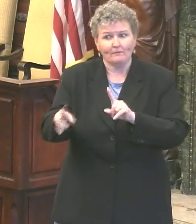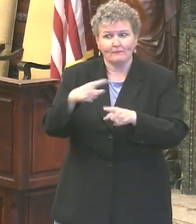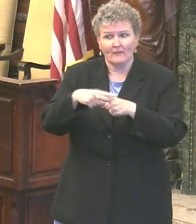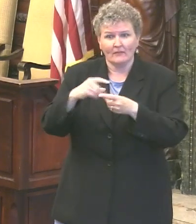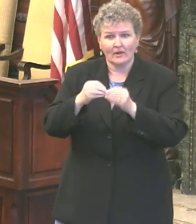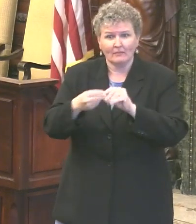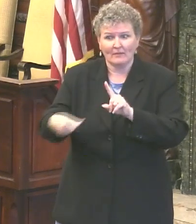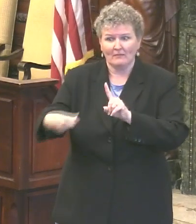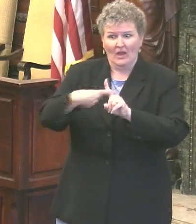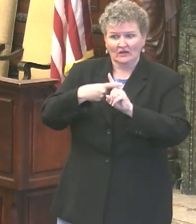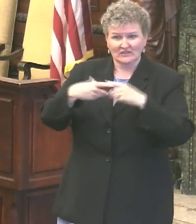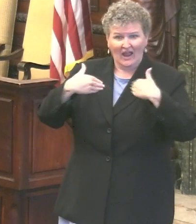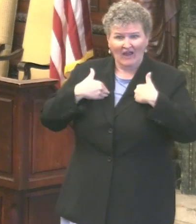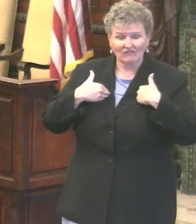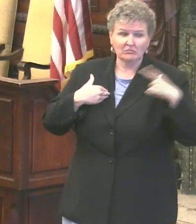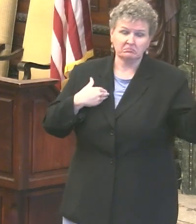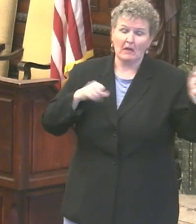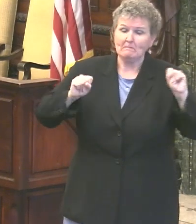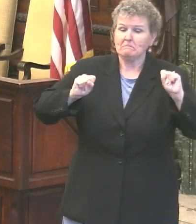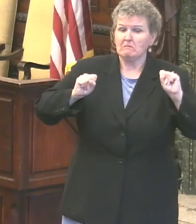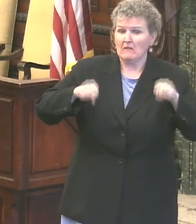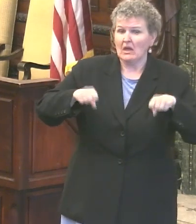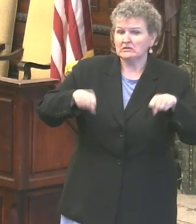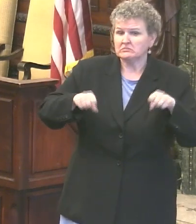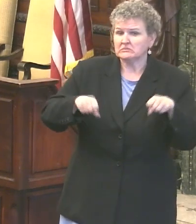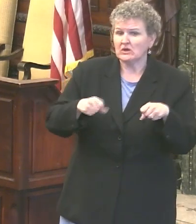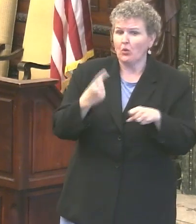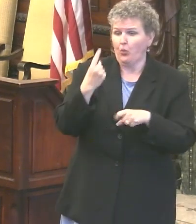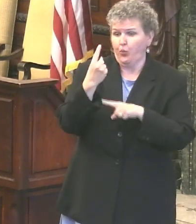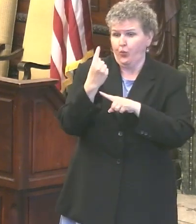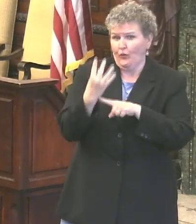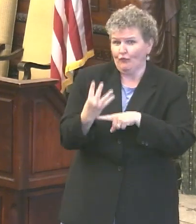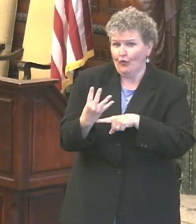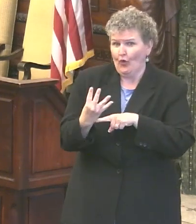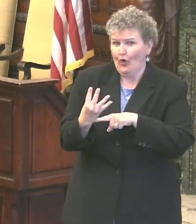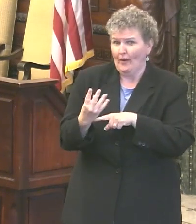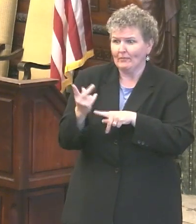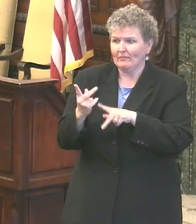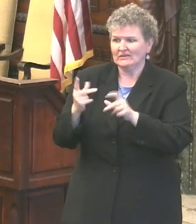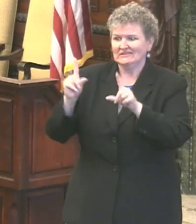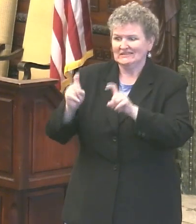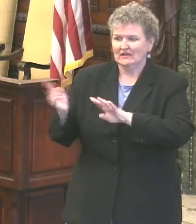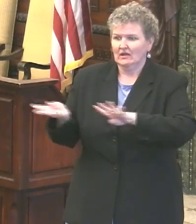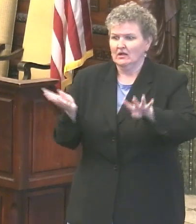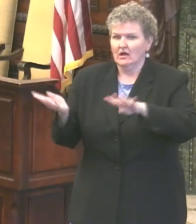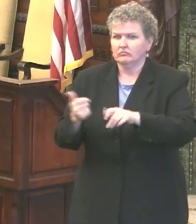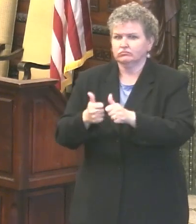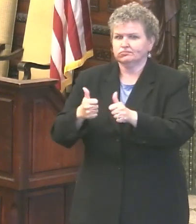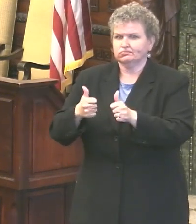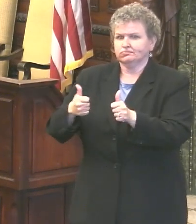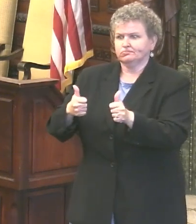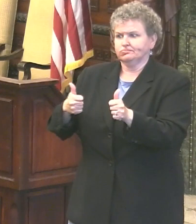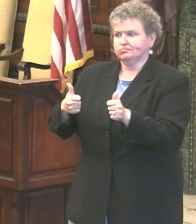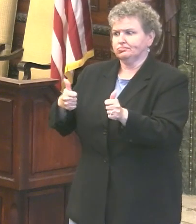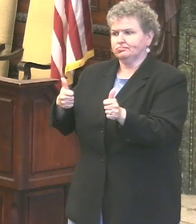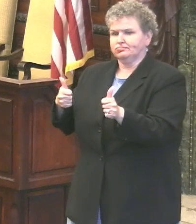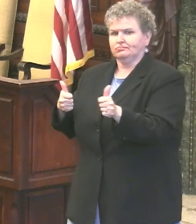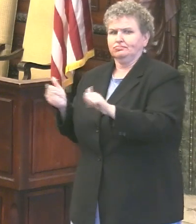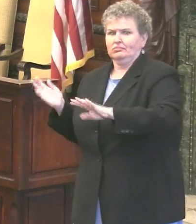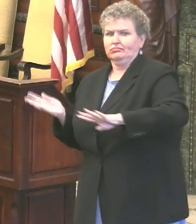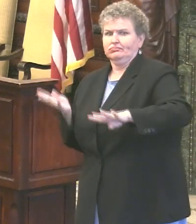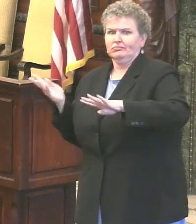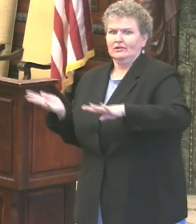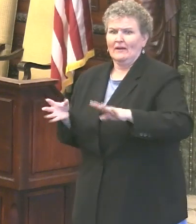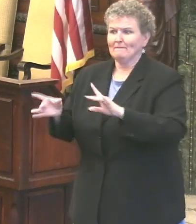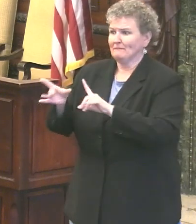be. Fortunately, it's only a quarter of our tests that have they use these labs that are so long. But certainly, if somebody is tested positive and doesn't know